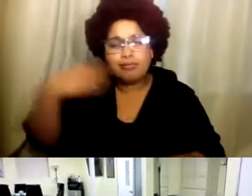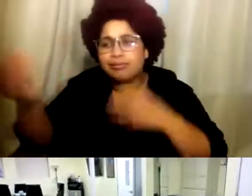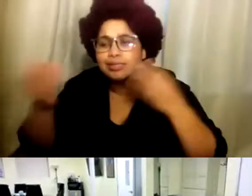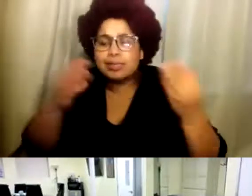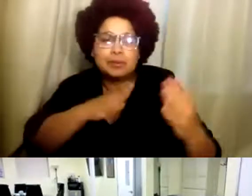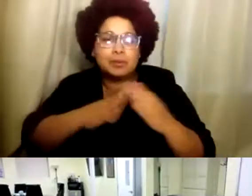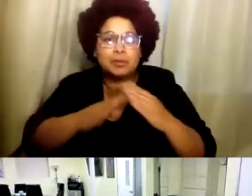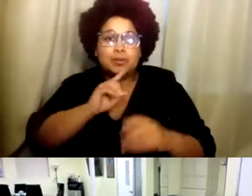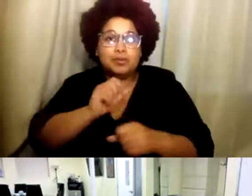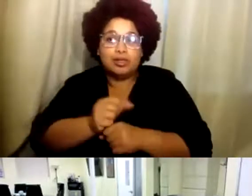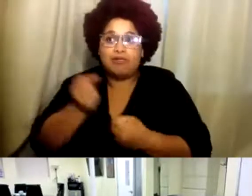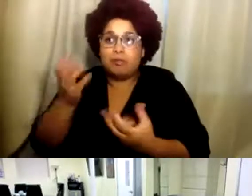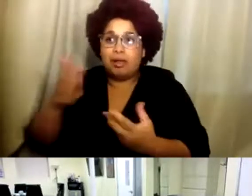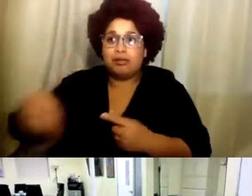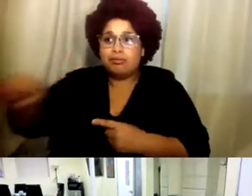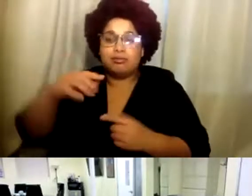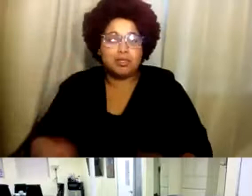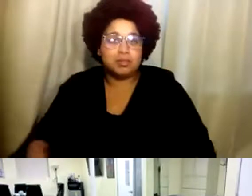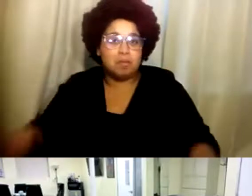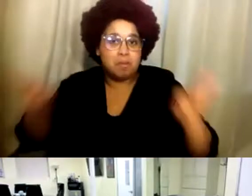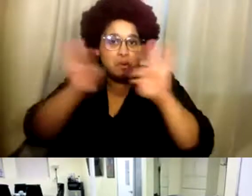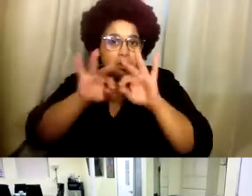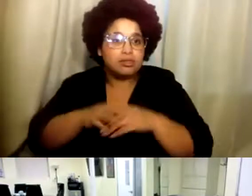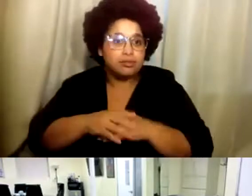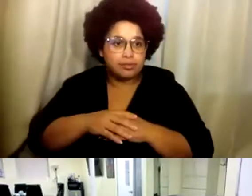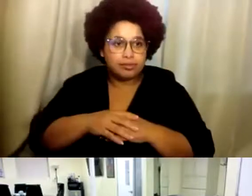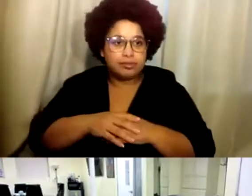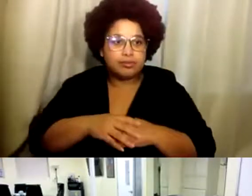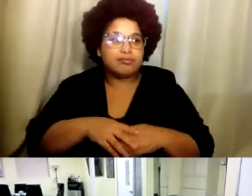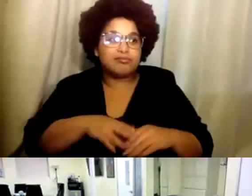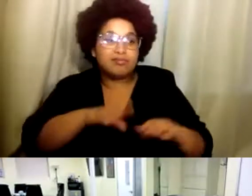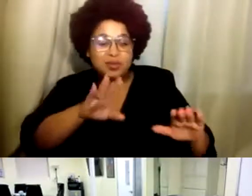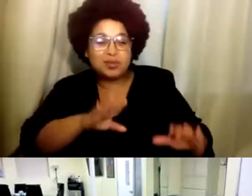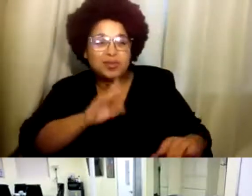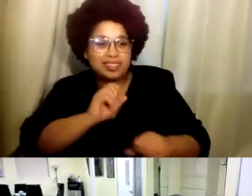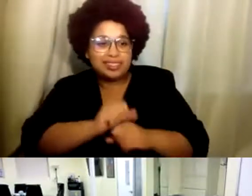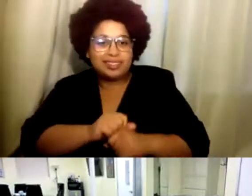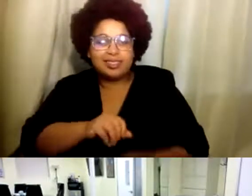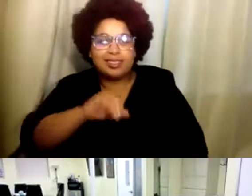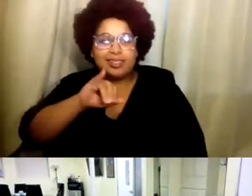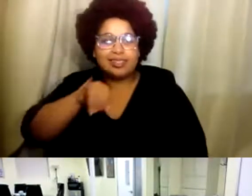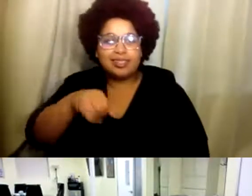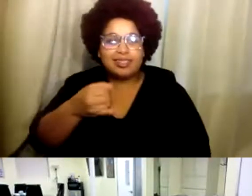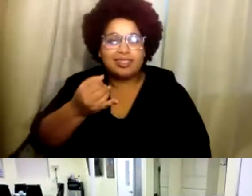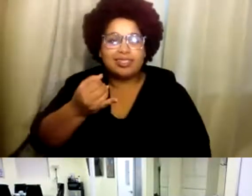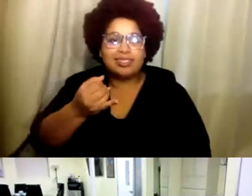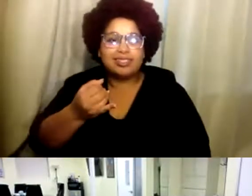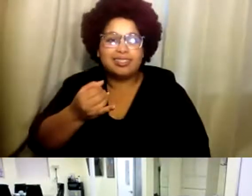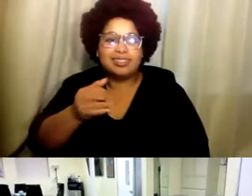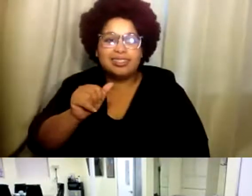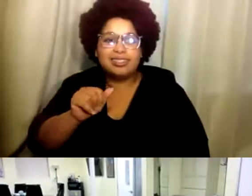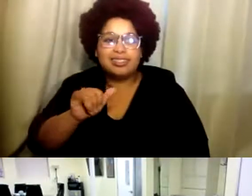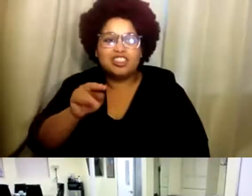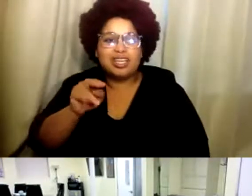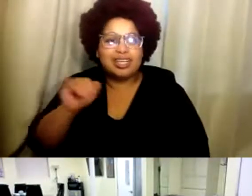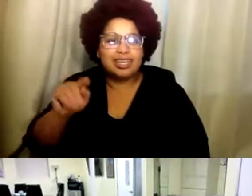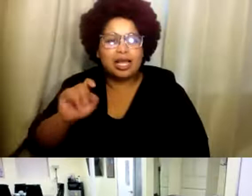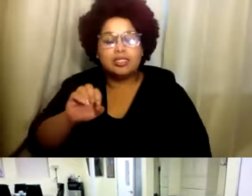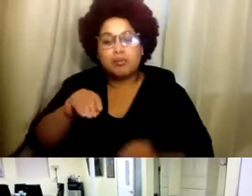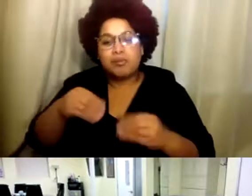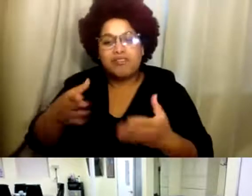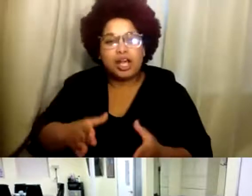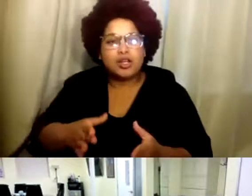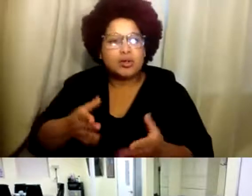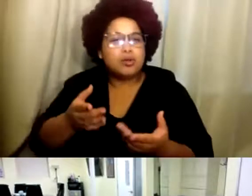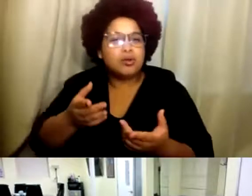is important to many of them. Absolutely, that's great. So Jeanette, as a provider, what would you give advice to other